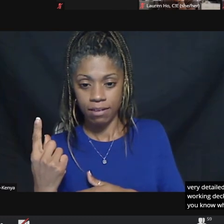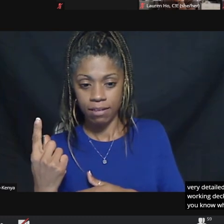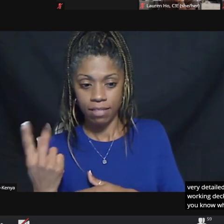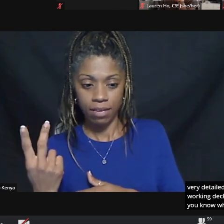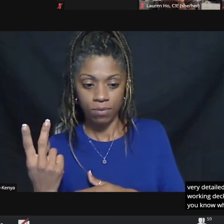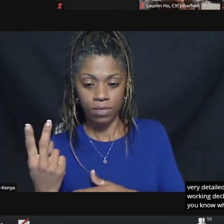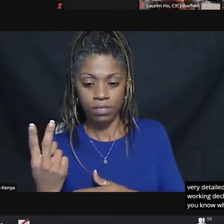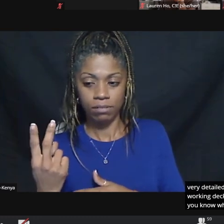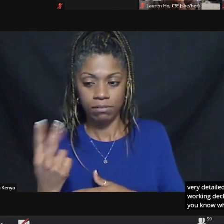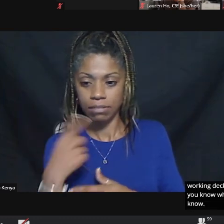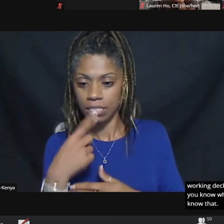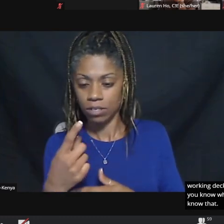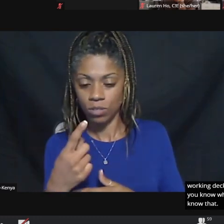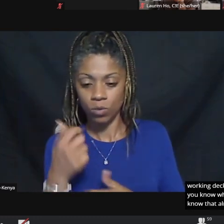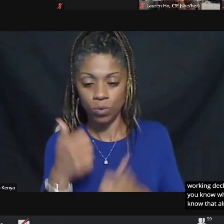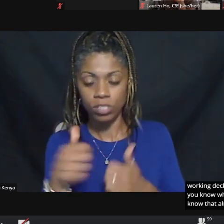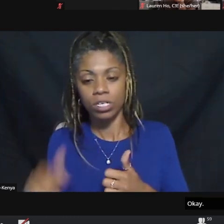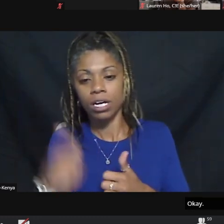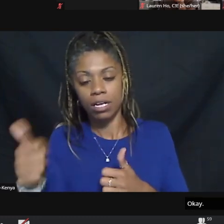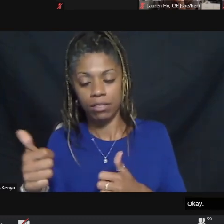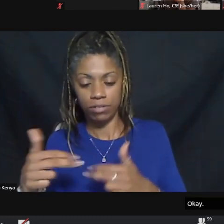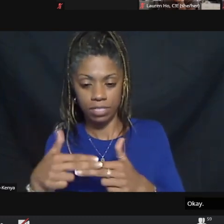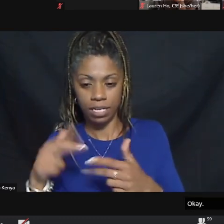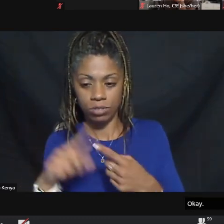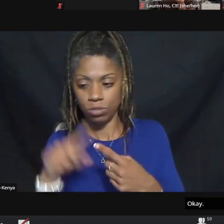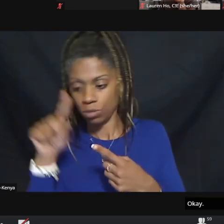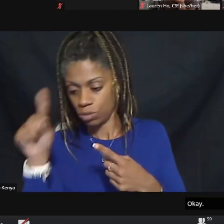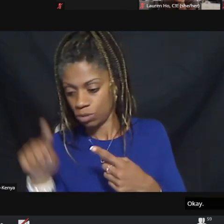at if you didn't know that already. Okay?